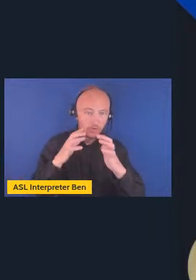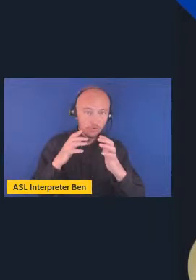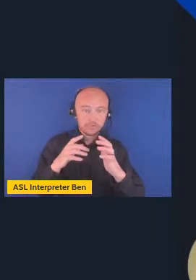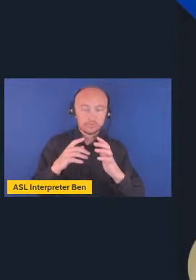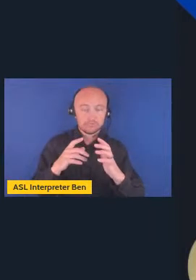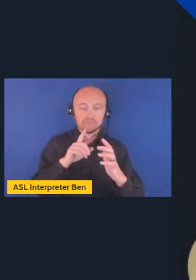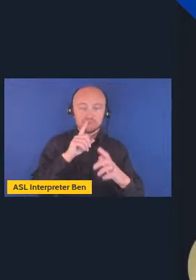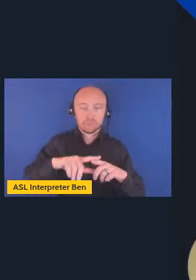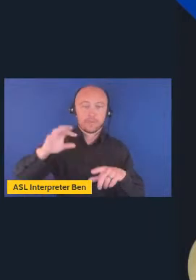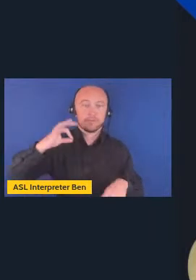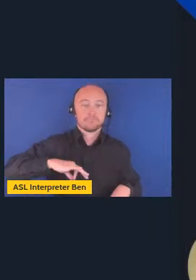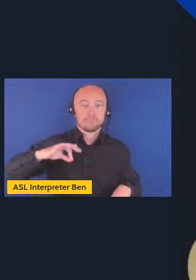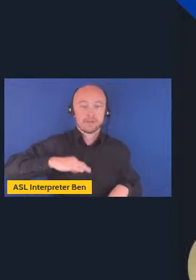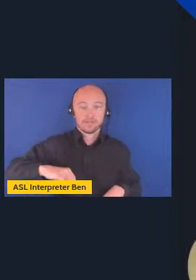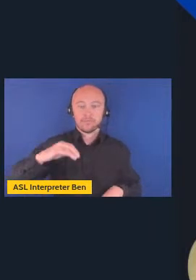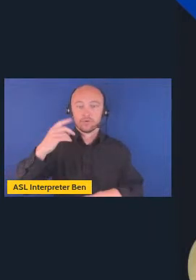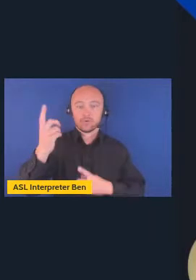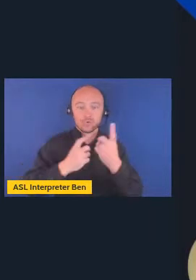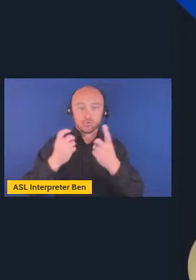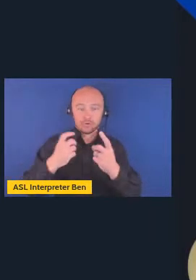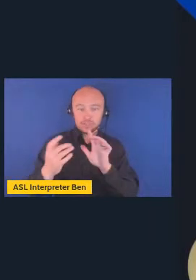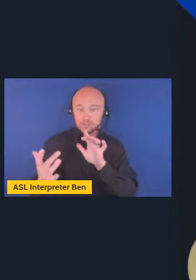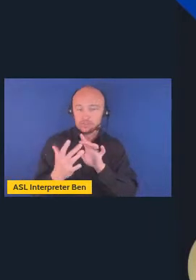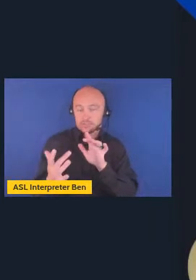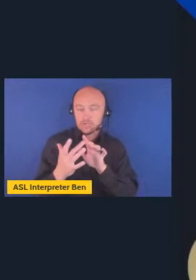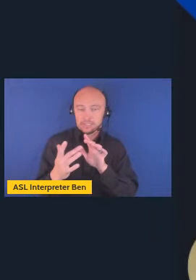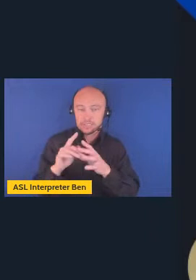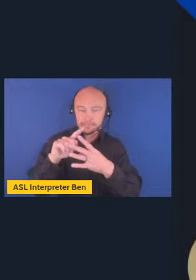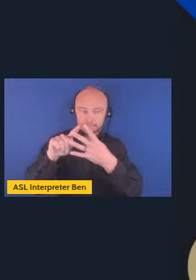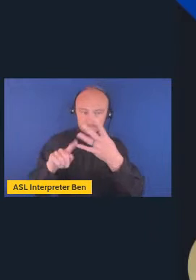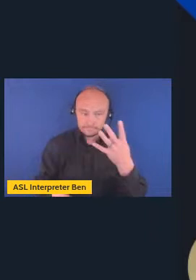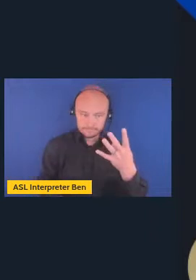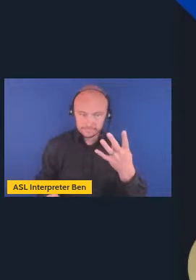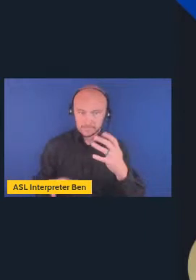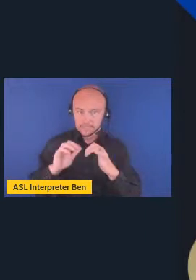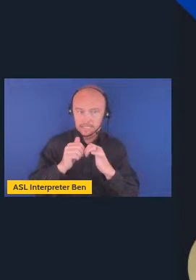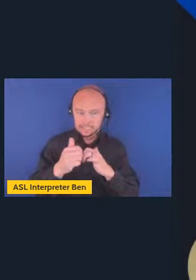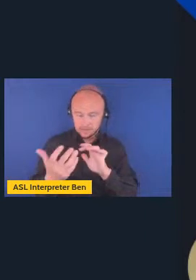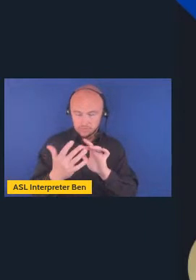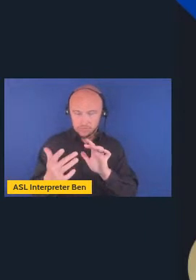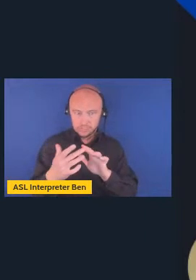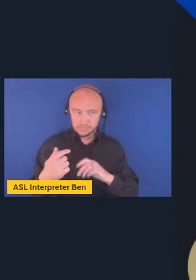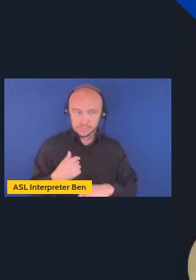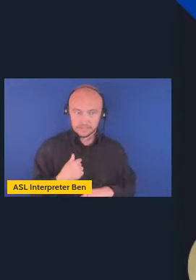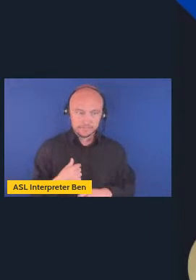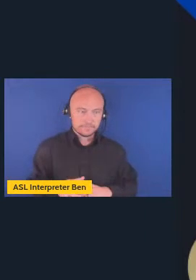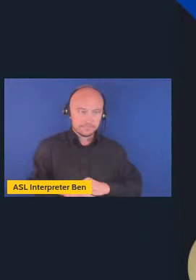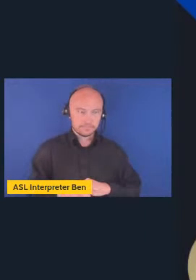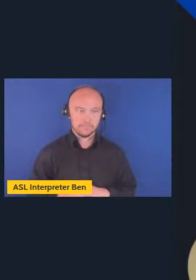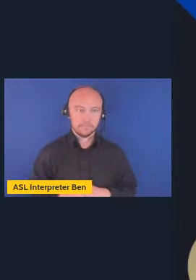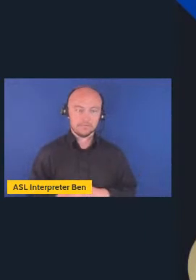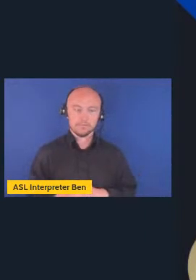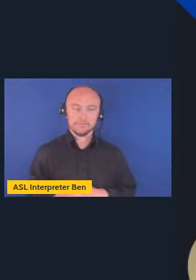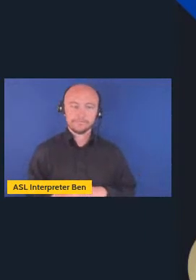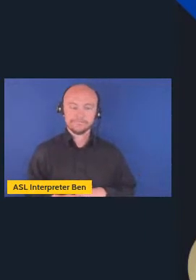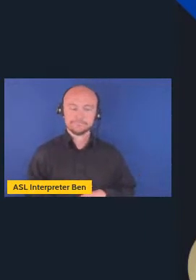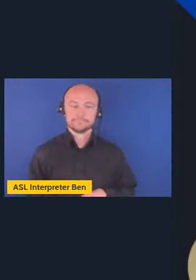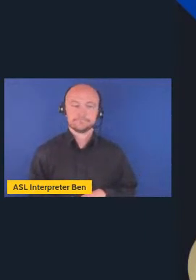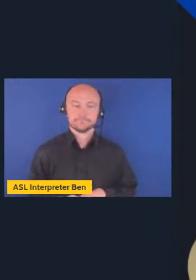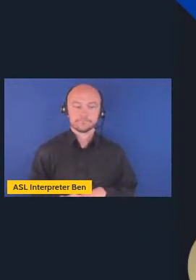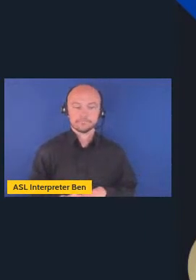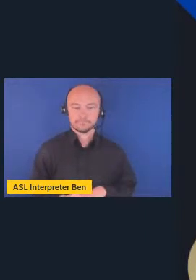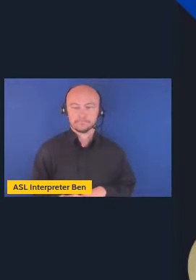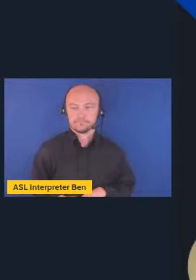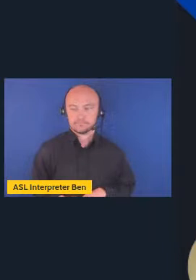beneficial. If you have any questions, feel free to contact me. These are the different ways you can reach me. And if you're interested on